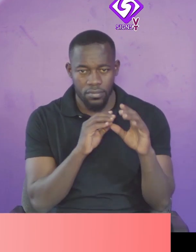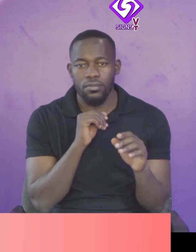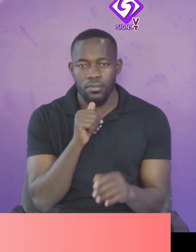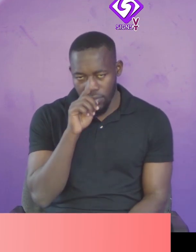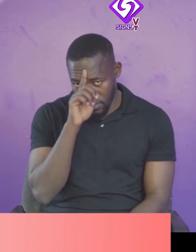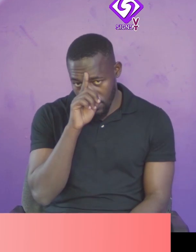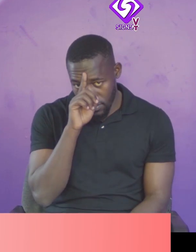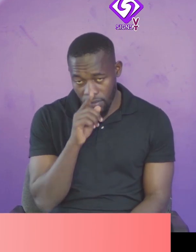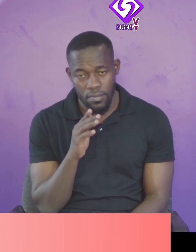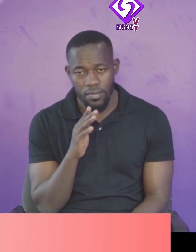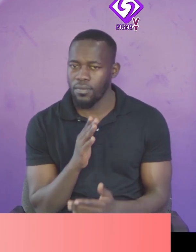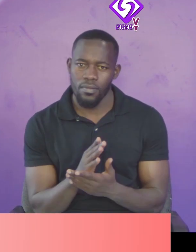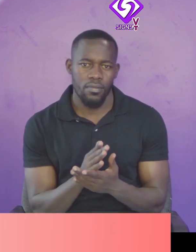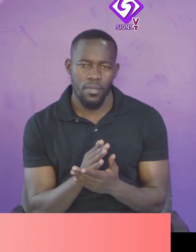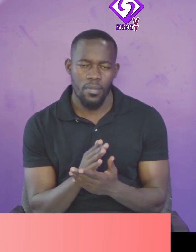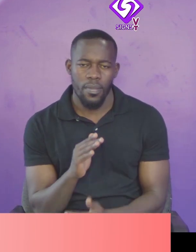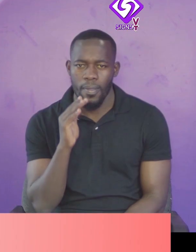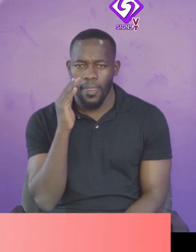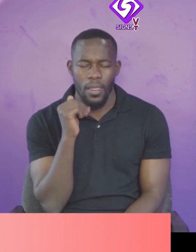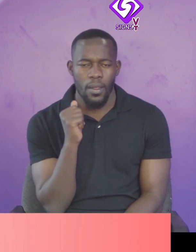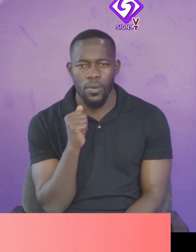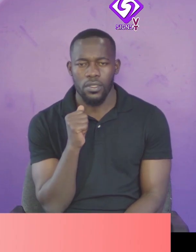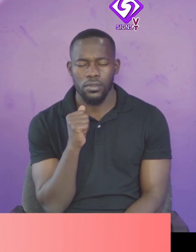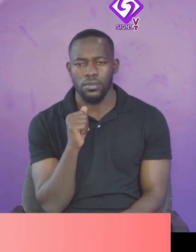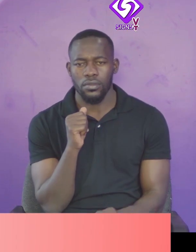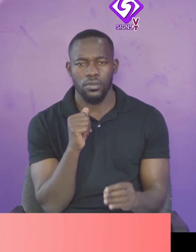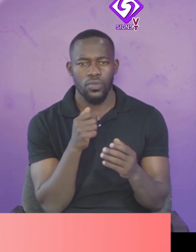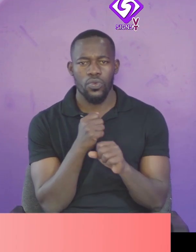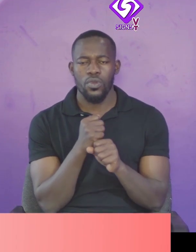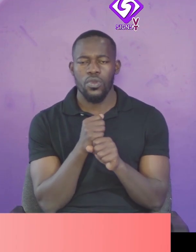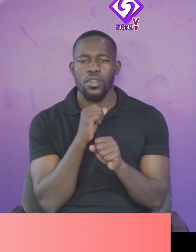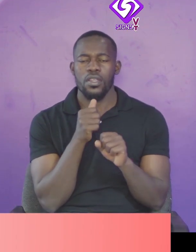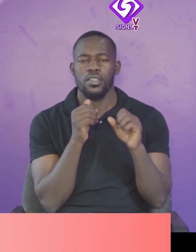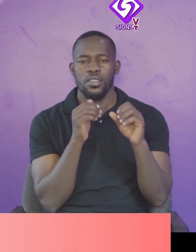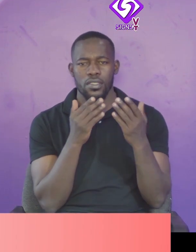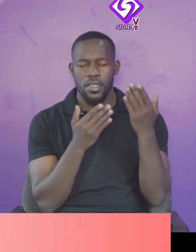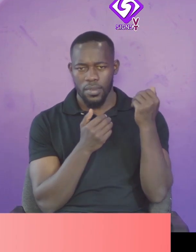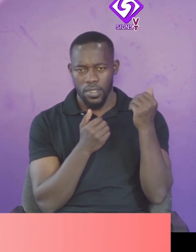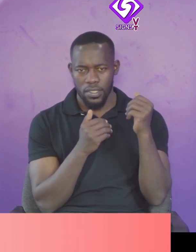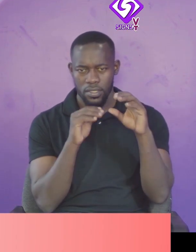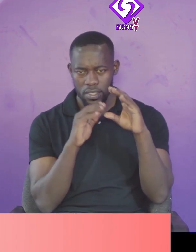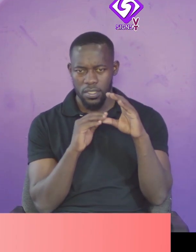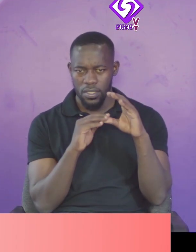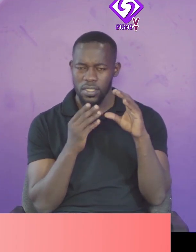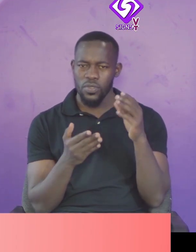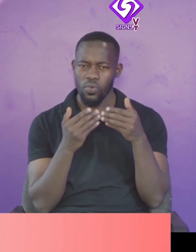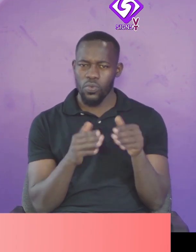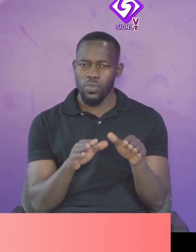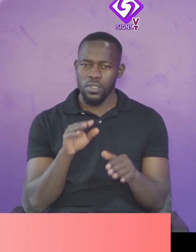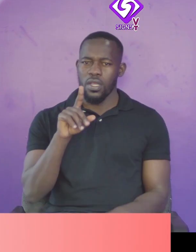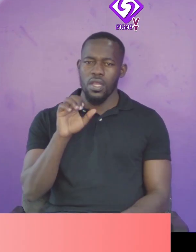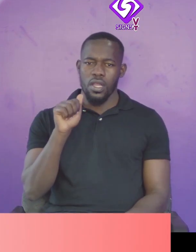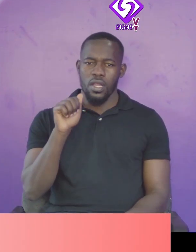Malolo. Because Chelsea, we don't expect them to be beaten by Leeds. How can you draw against